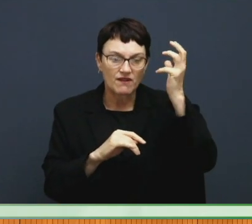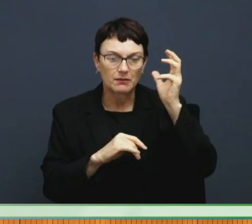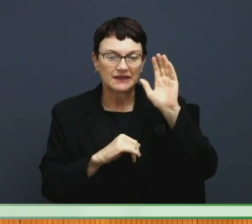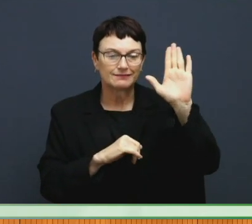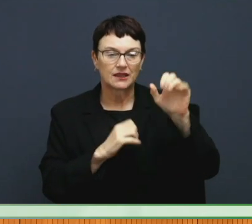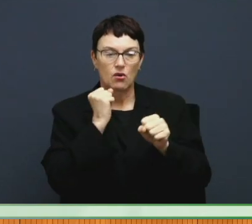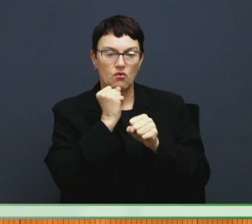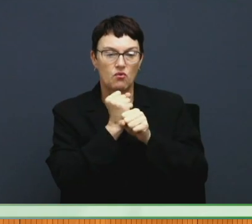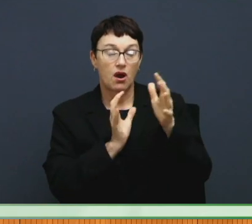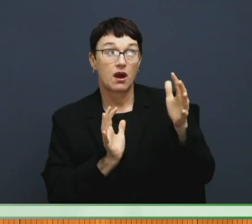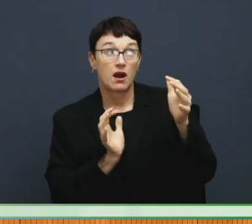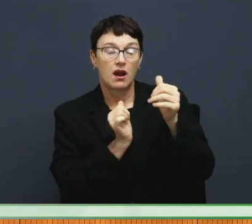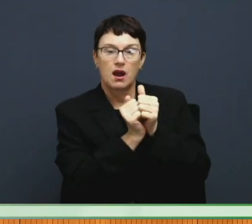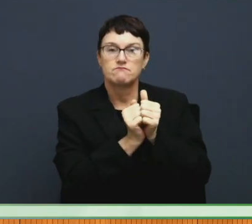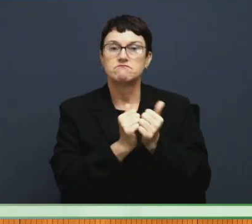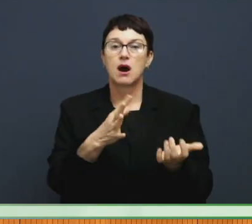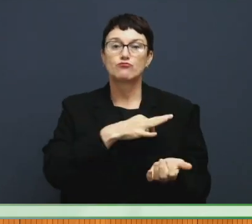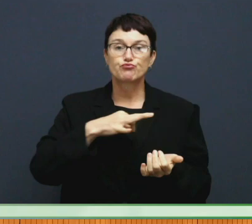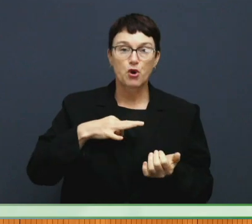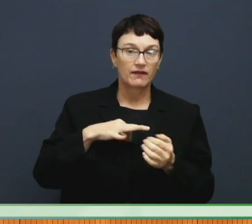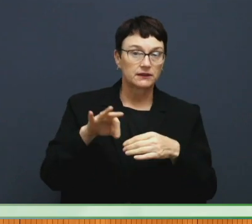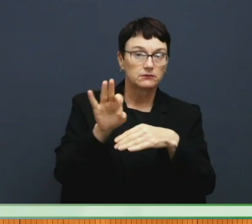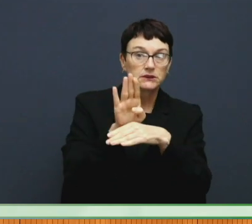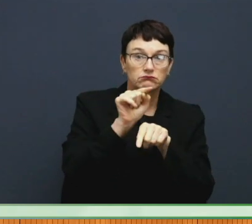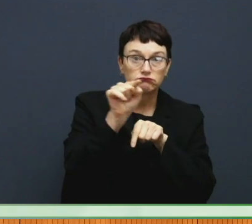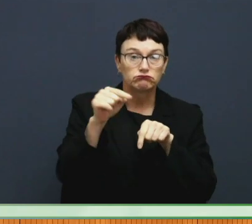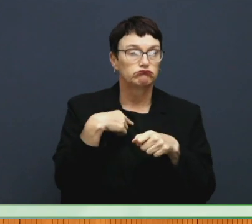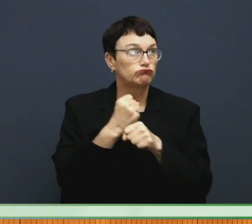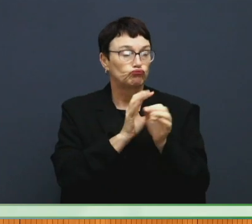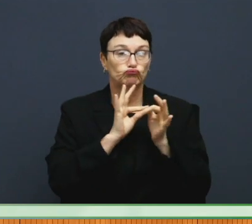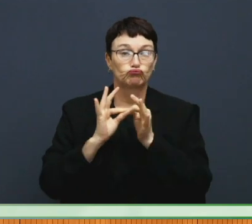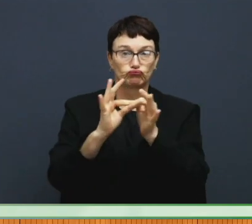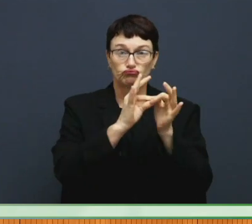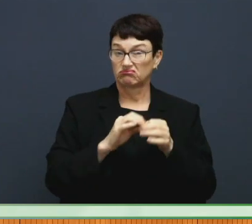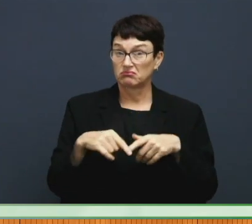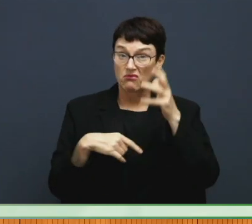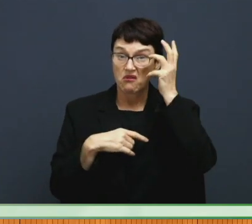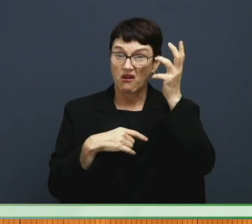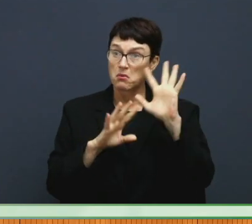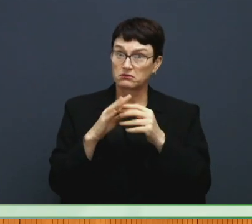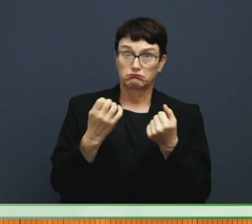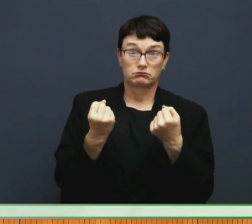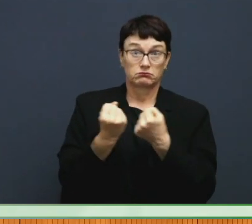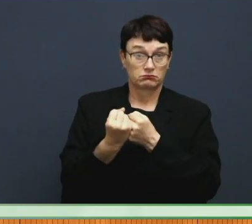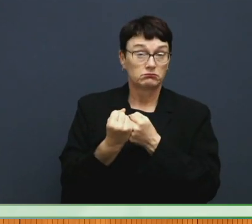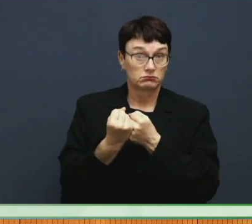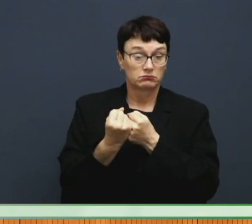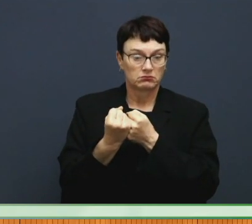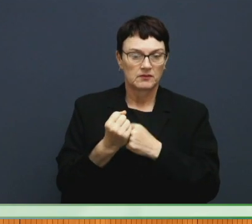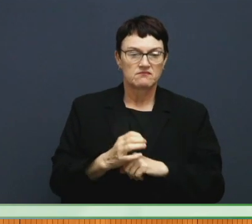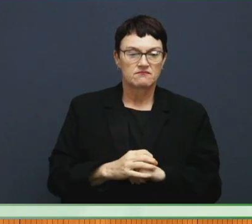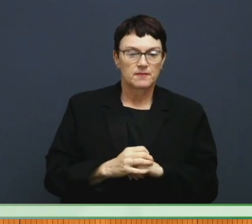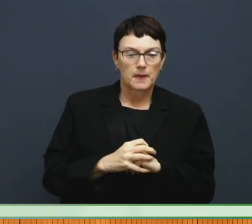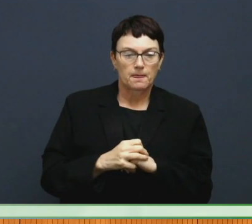the government provides policy and resources support. Enterprises offer internship